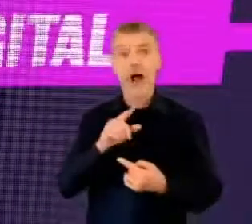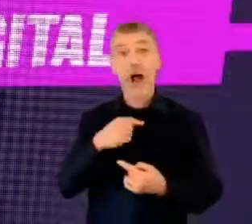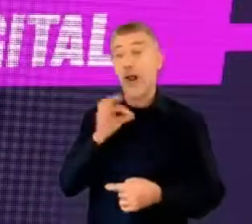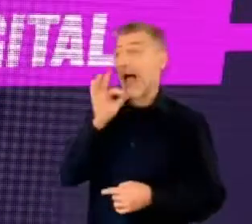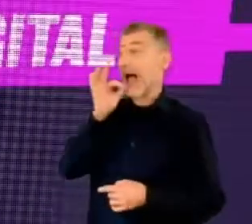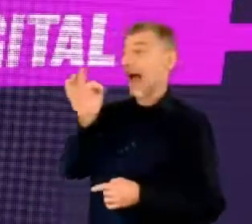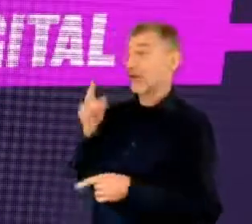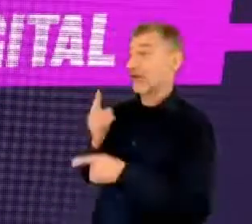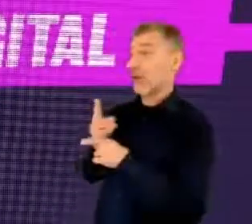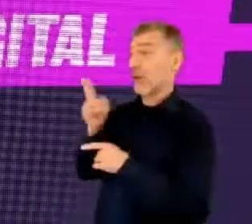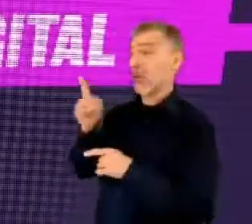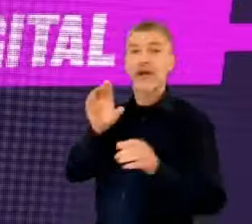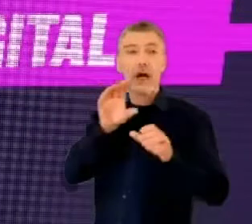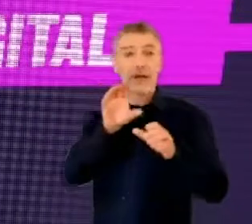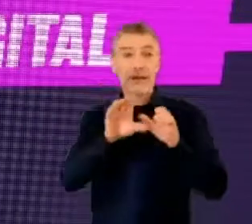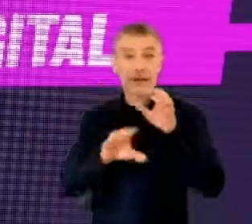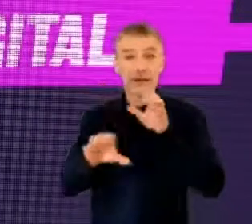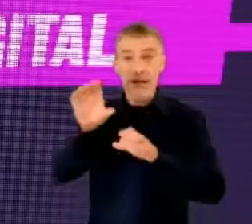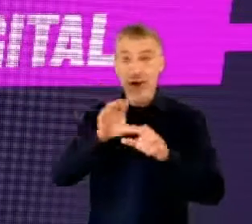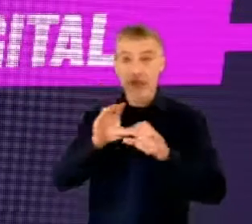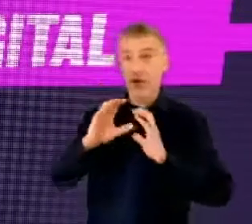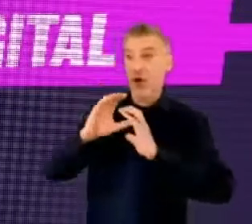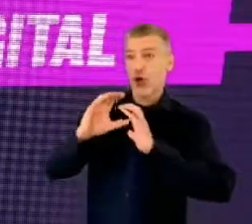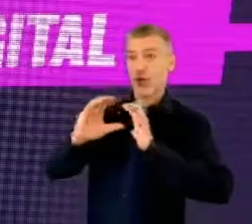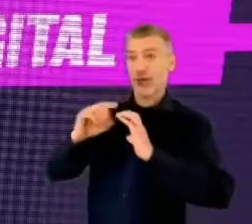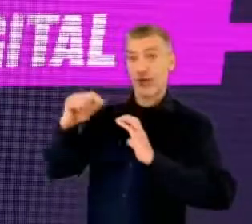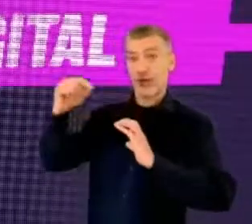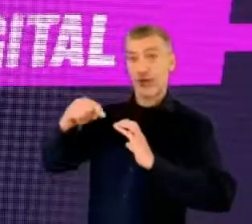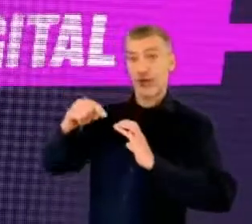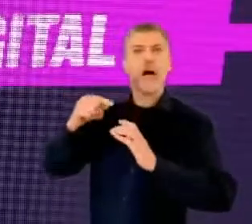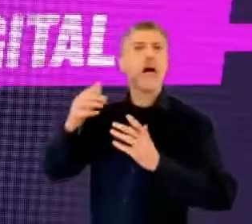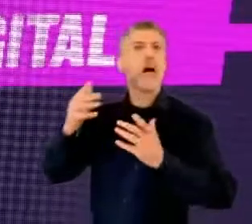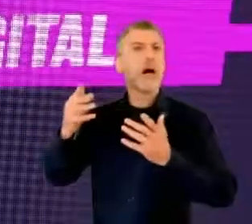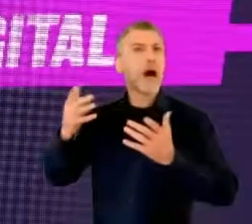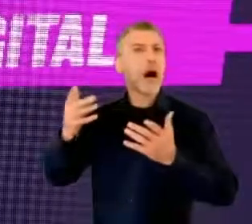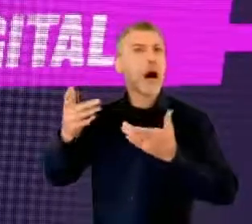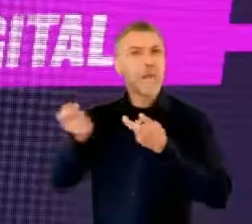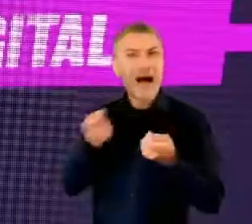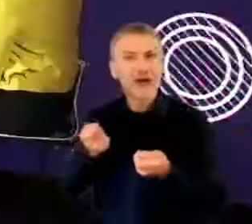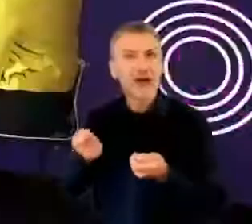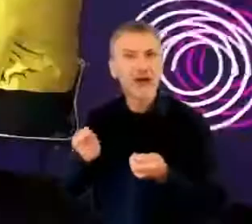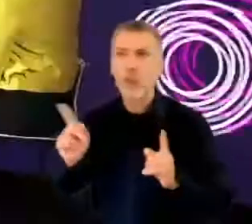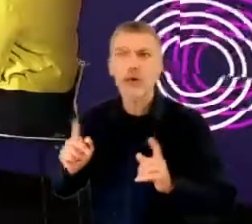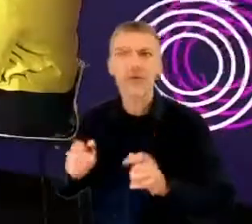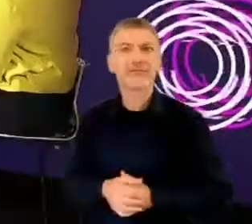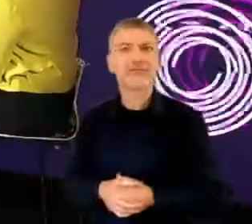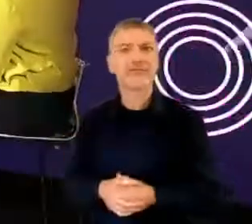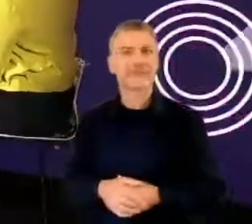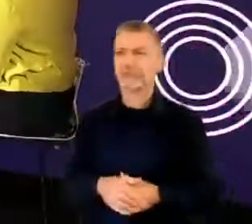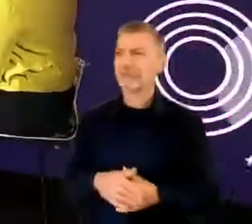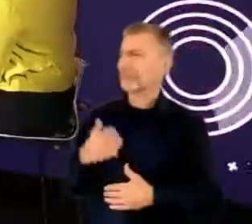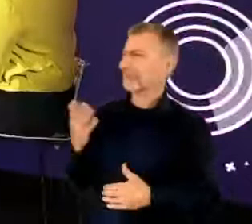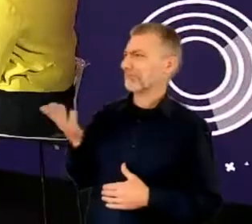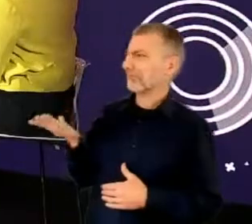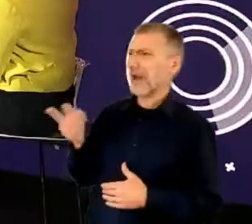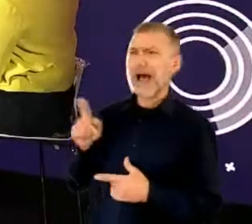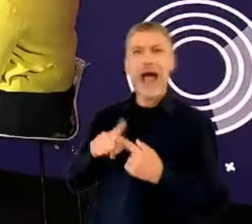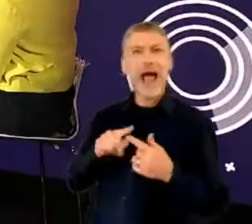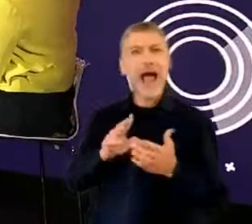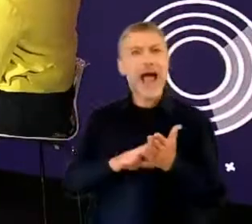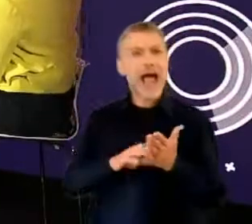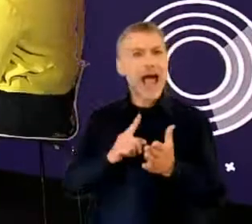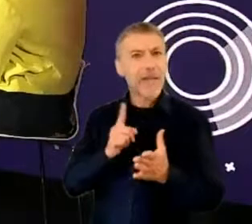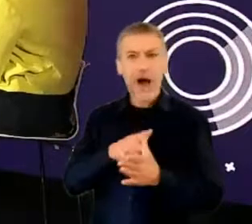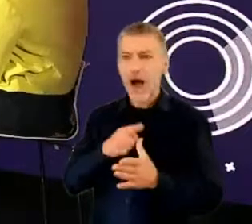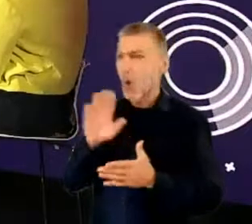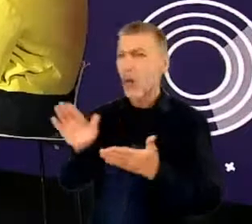communication managing. So let's find out a little bit from Emma what that means and what exactly